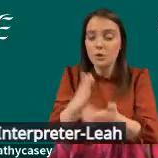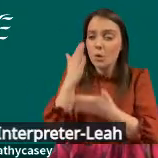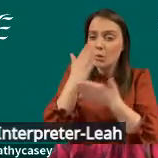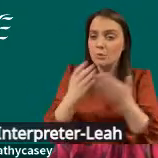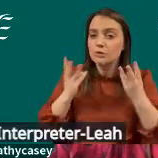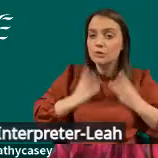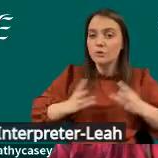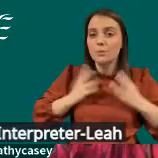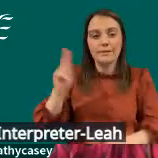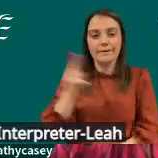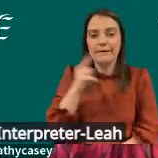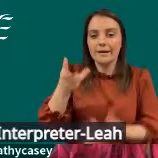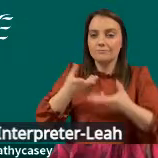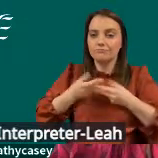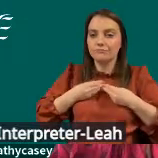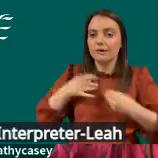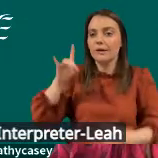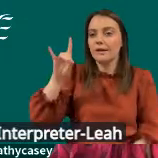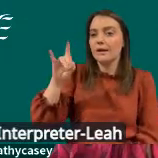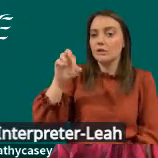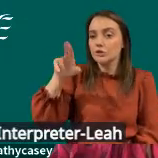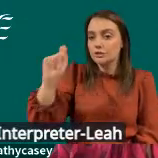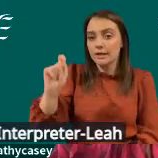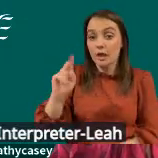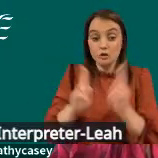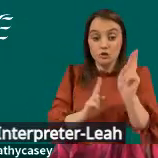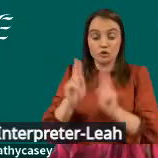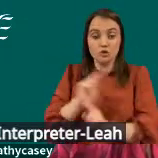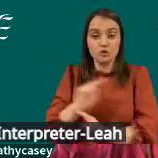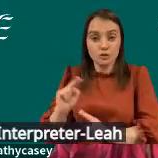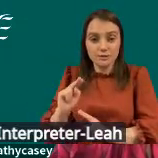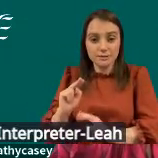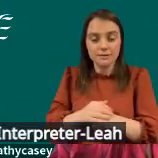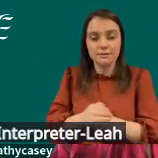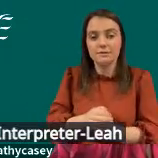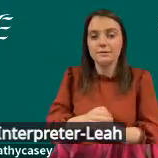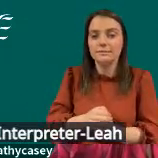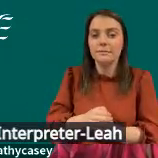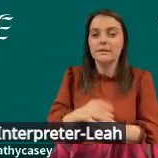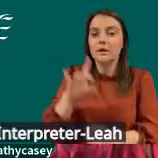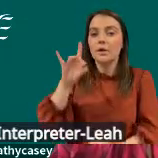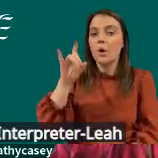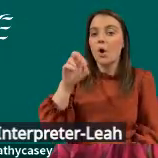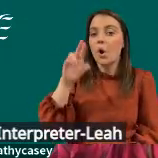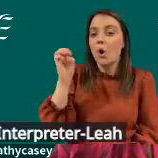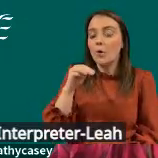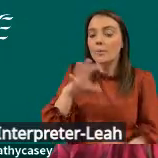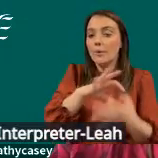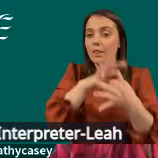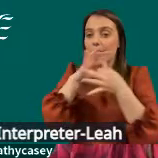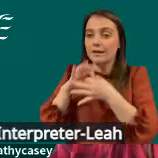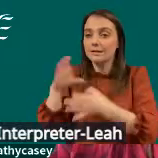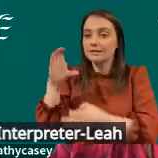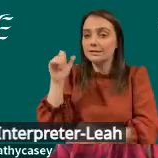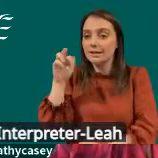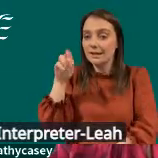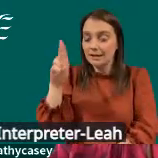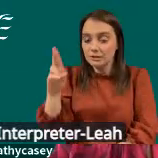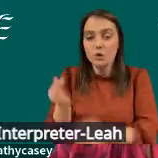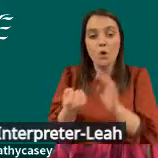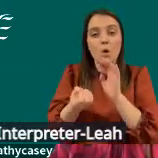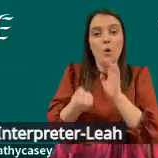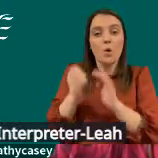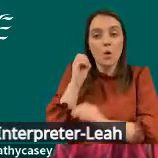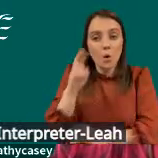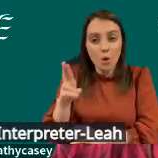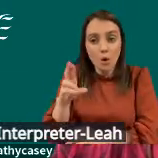take HRT and should not take HRT. And those are ones with a hormone-related cancer, or if they've had a clot in their leg or